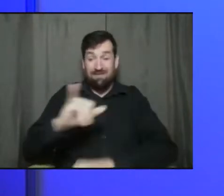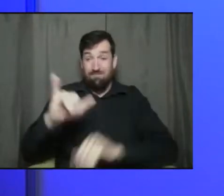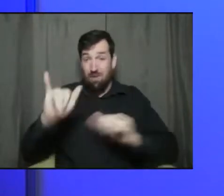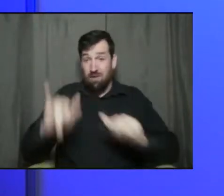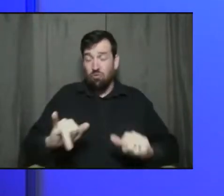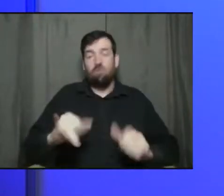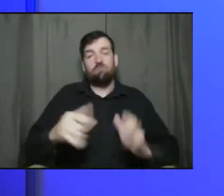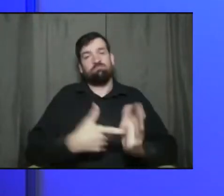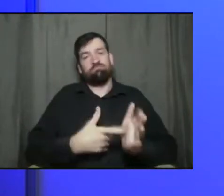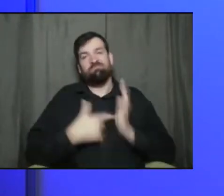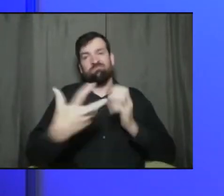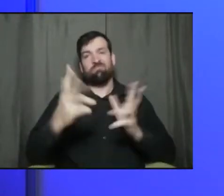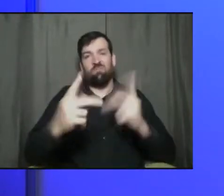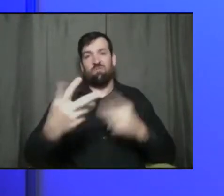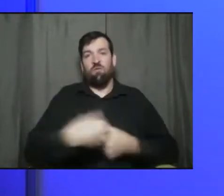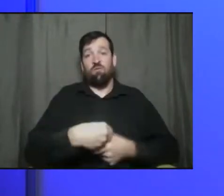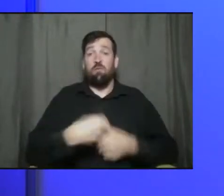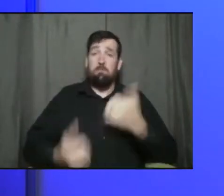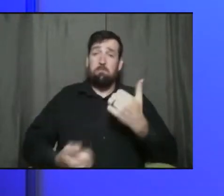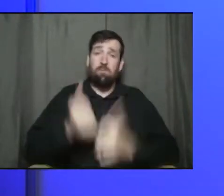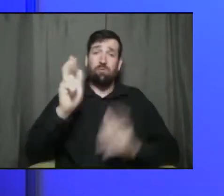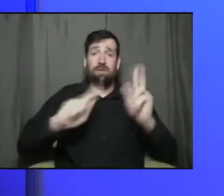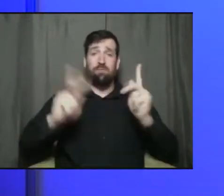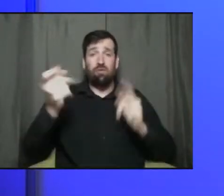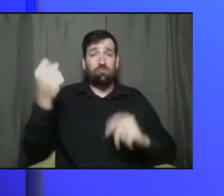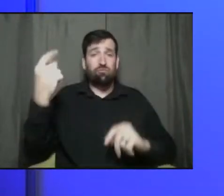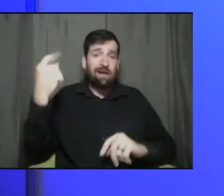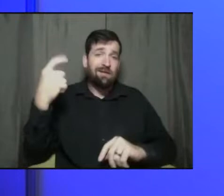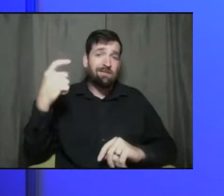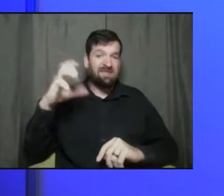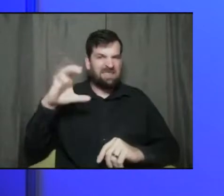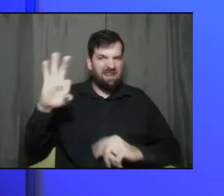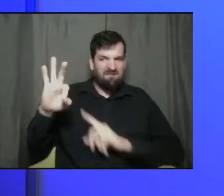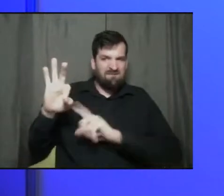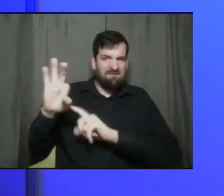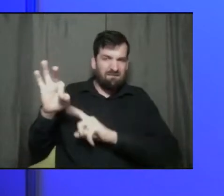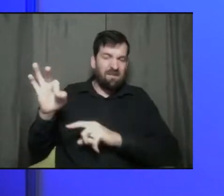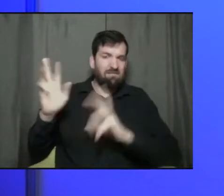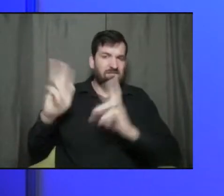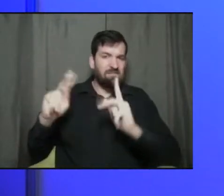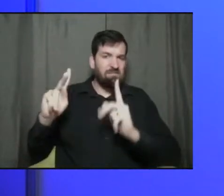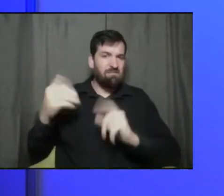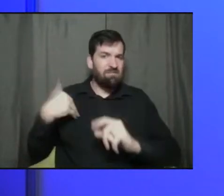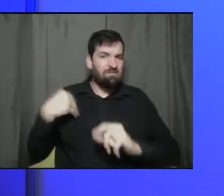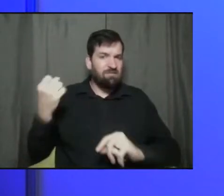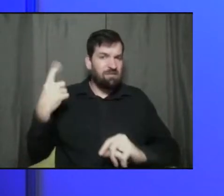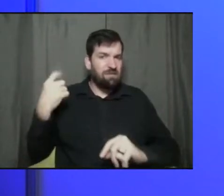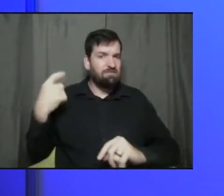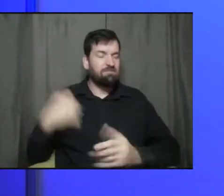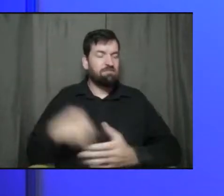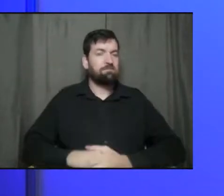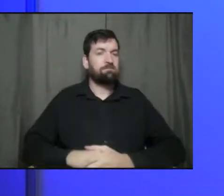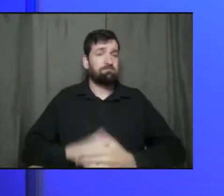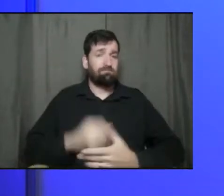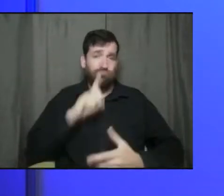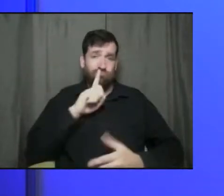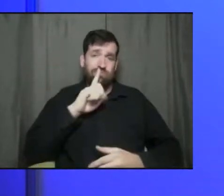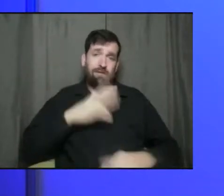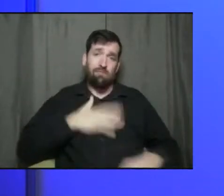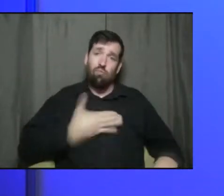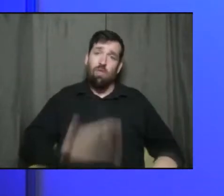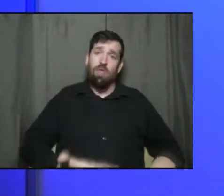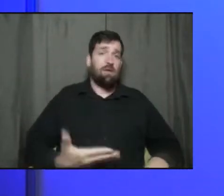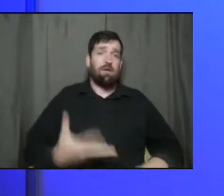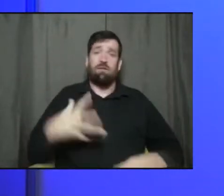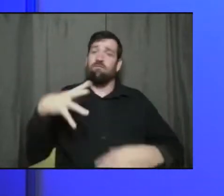think most all people with CF understand that, and for that reason have been really willing to participate with the hopes